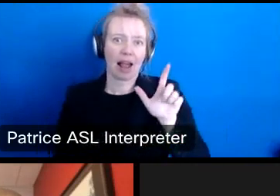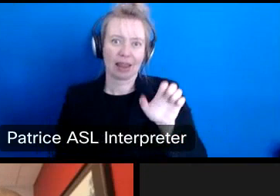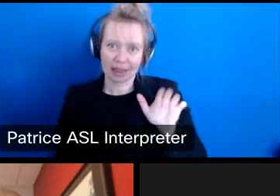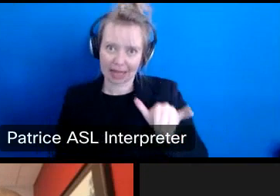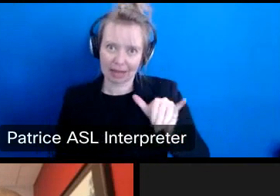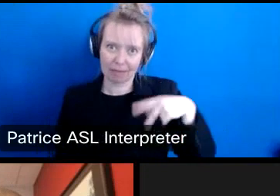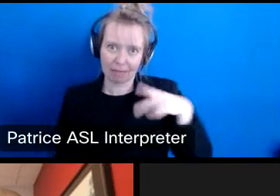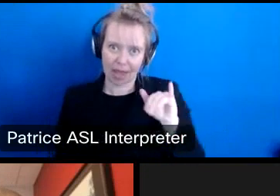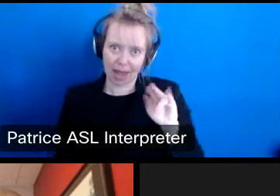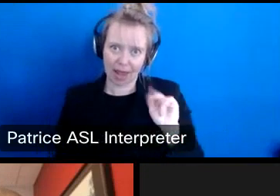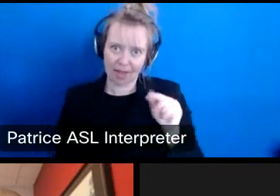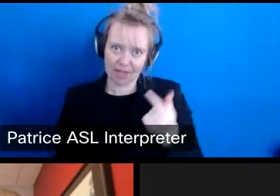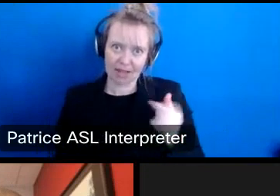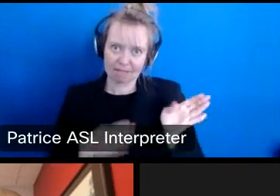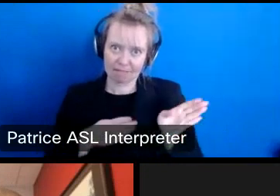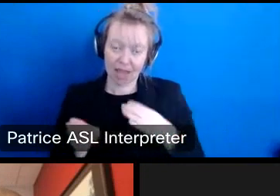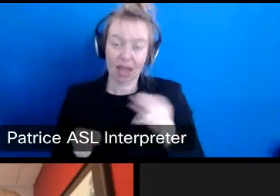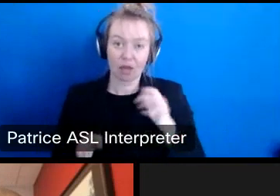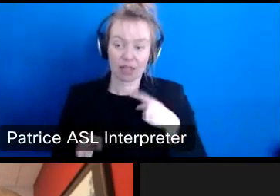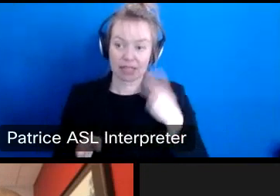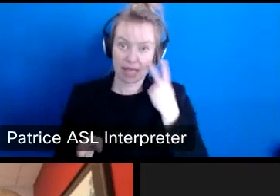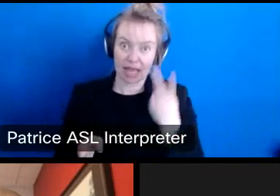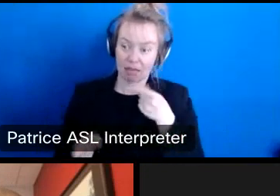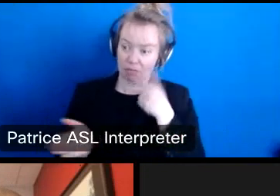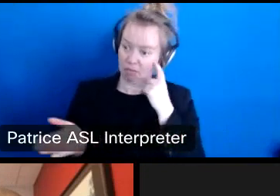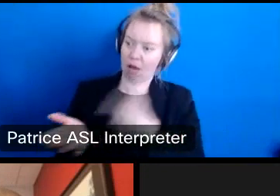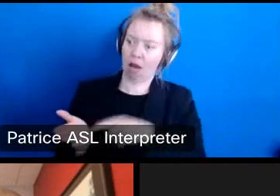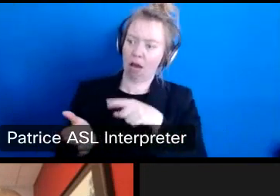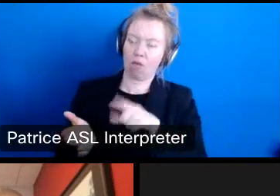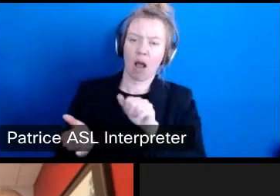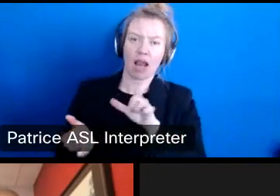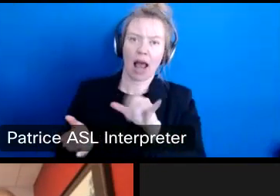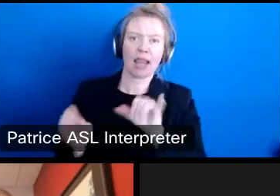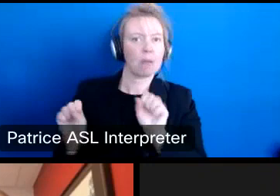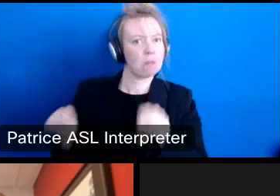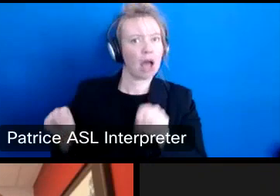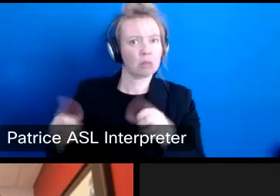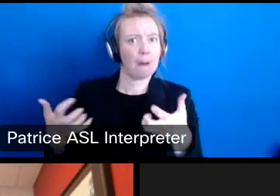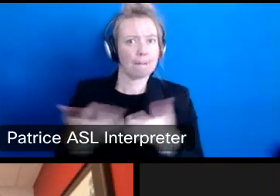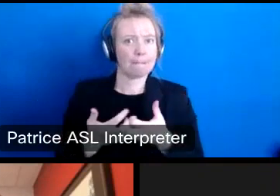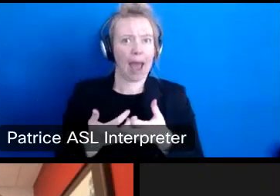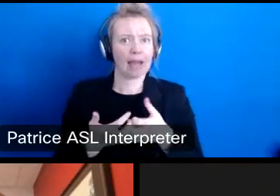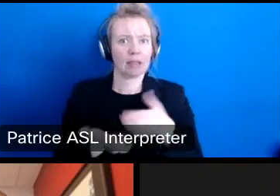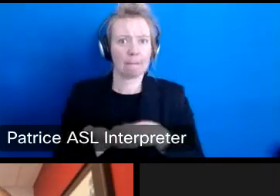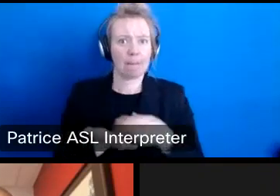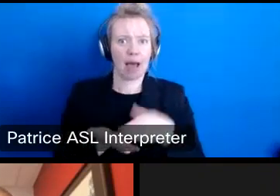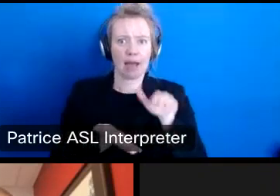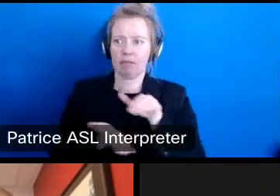that is a good candidate or that could be a good candidate, we'll often